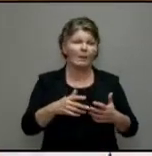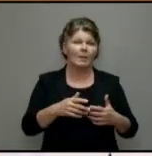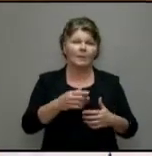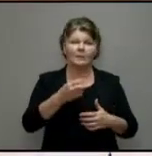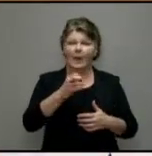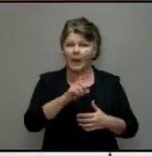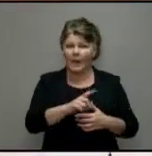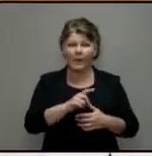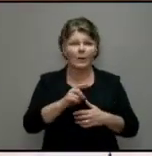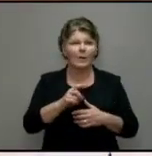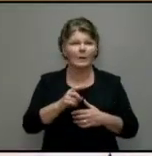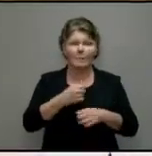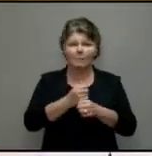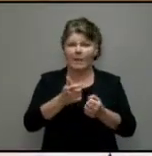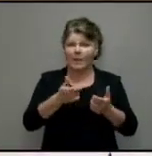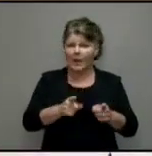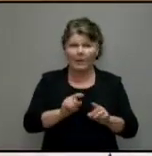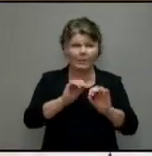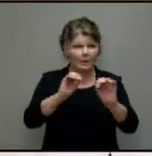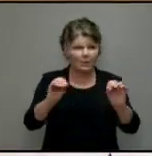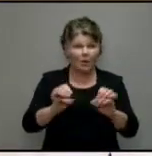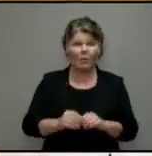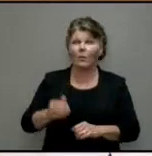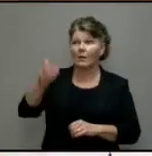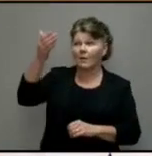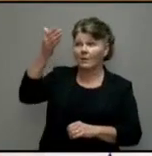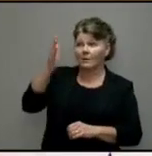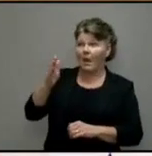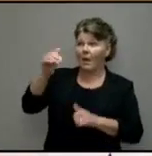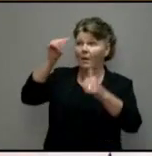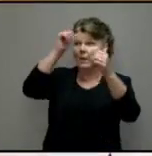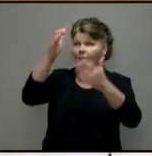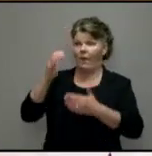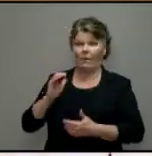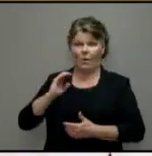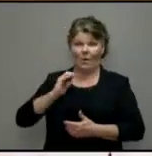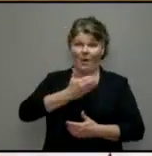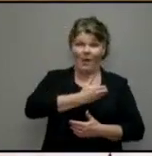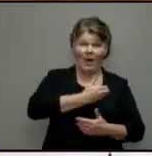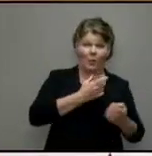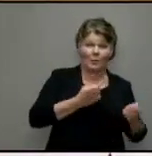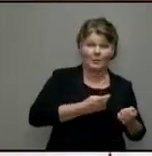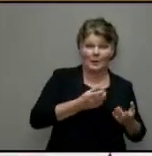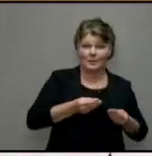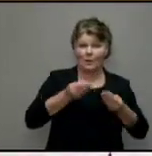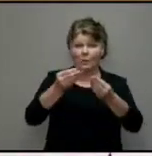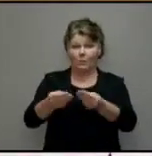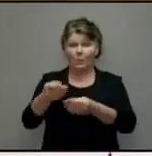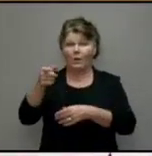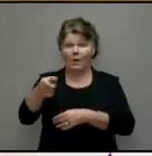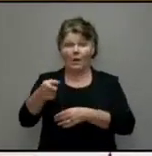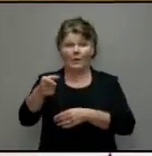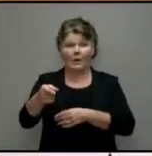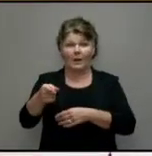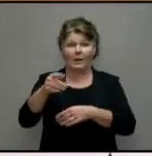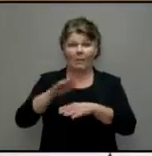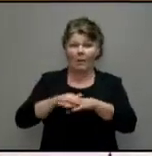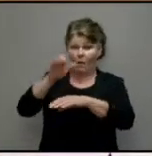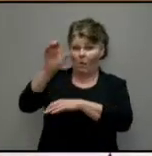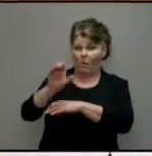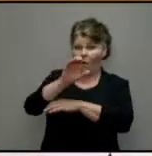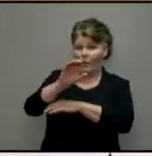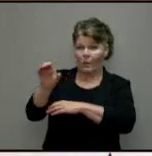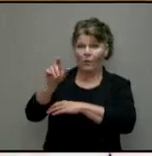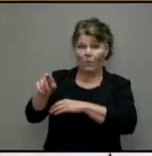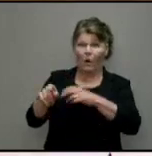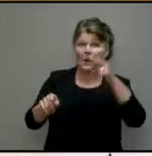Father of grace and mercy, placed our punishment on Jesus. But even on Calvary's hill, Satan thought that he had won, but